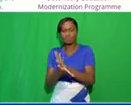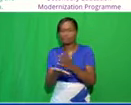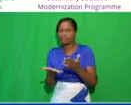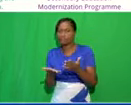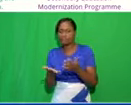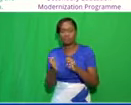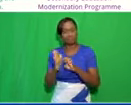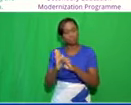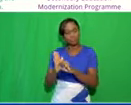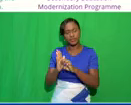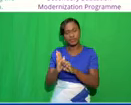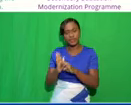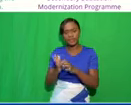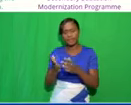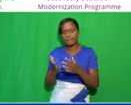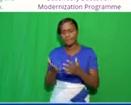like